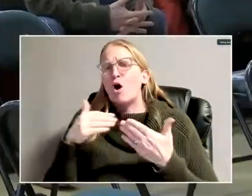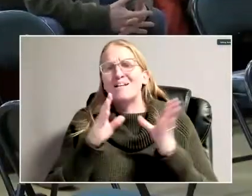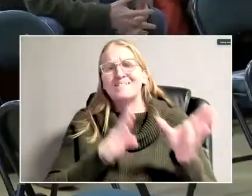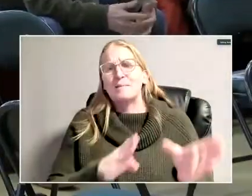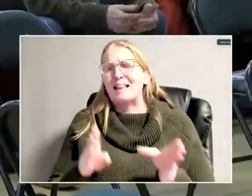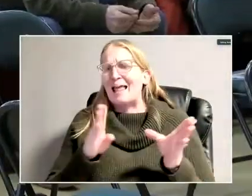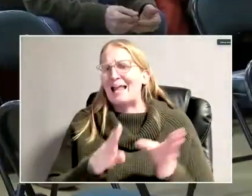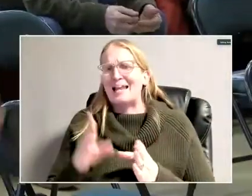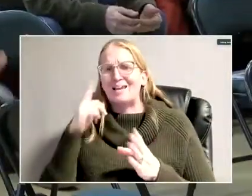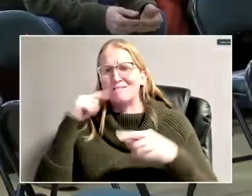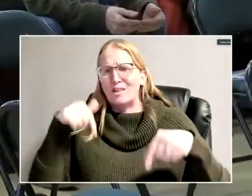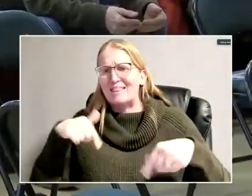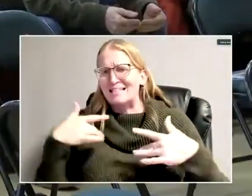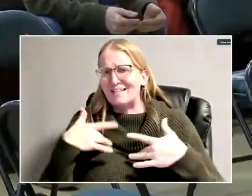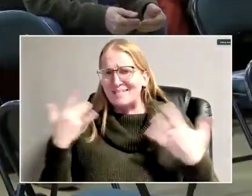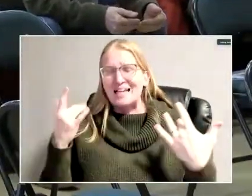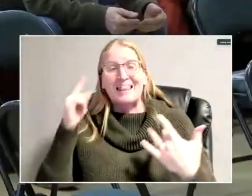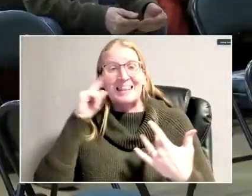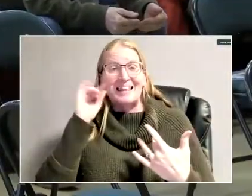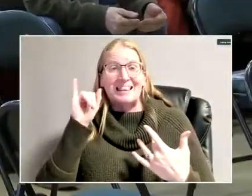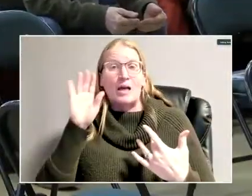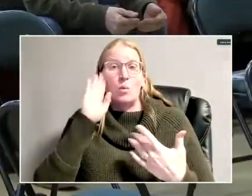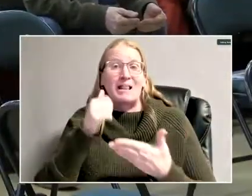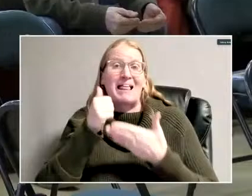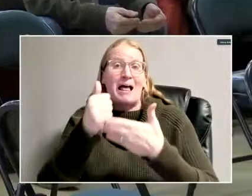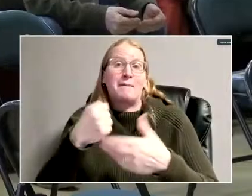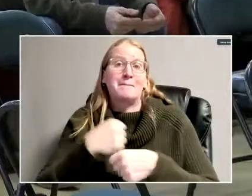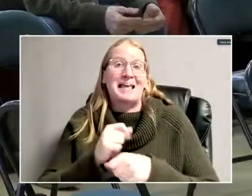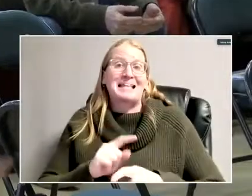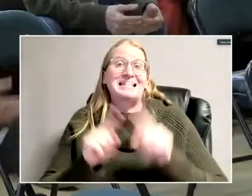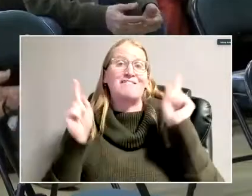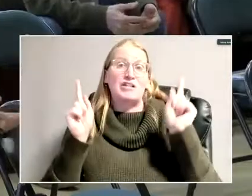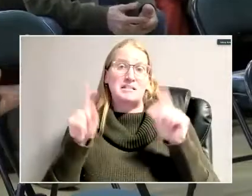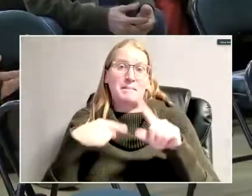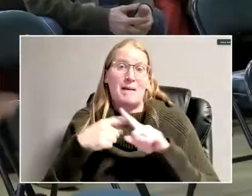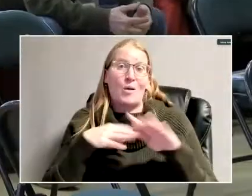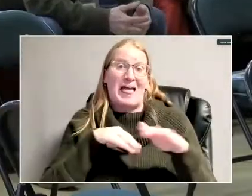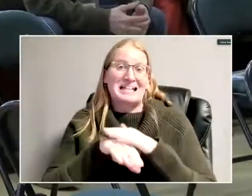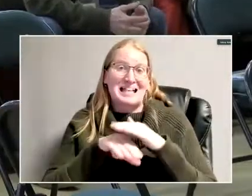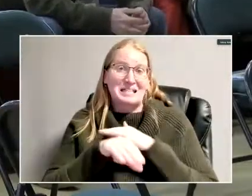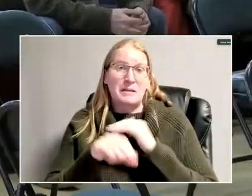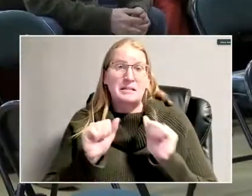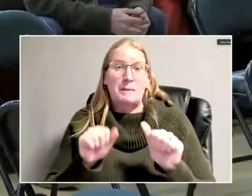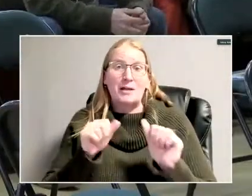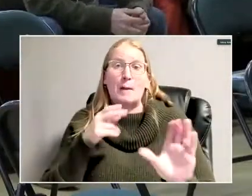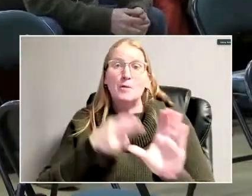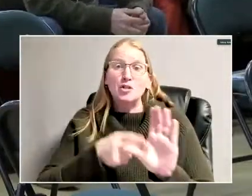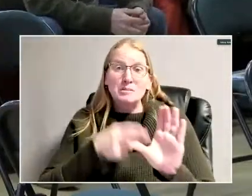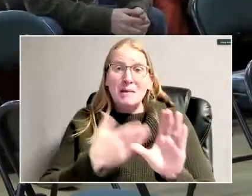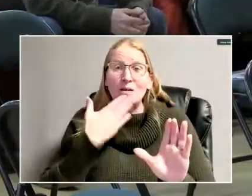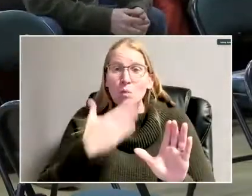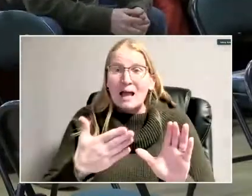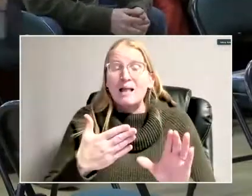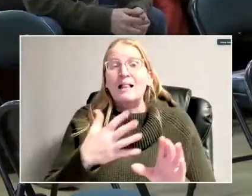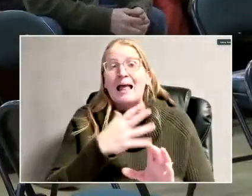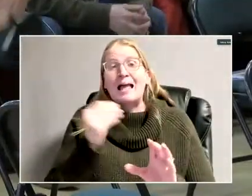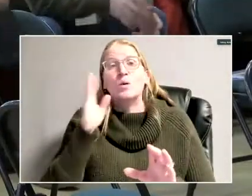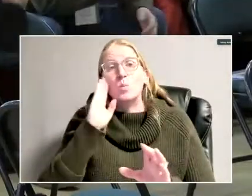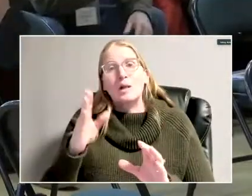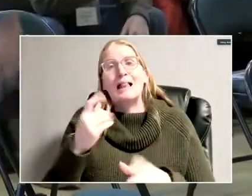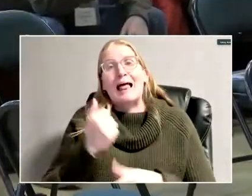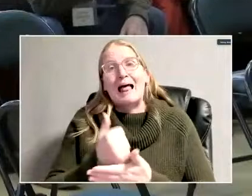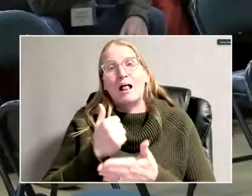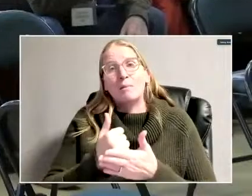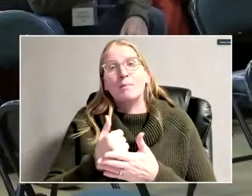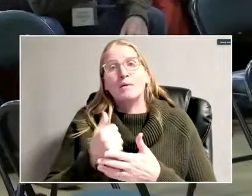goes into this I think it would make a really big difference and the accessibility of being able to participate well and would also definitely um help us